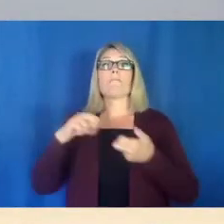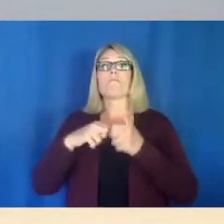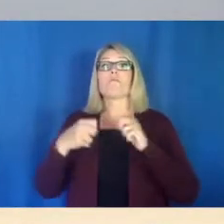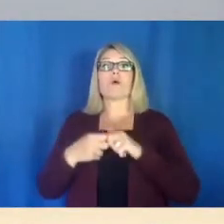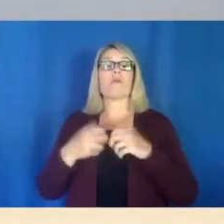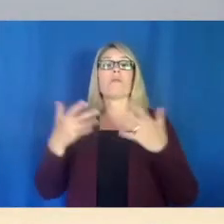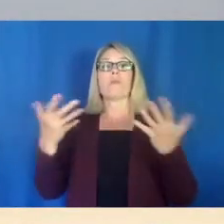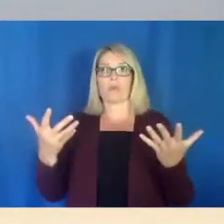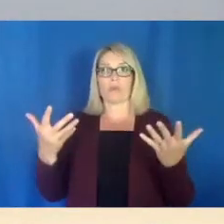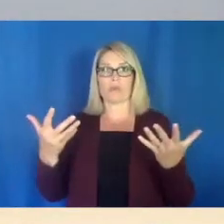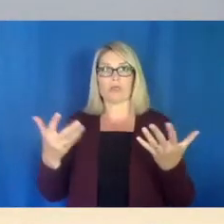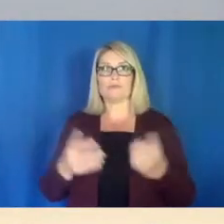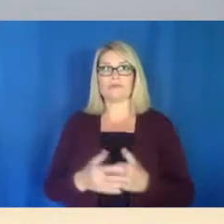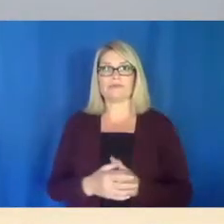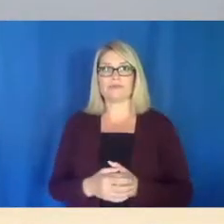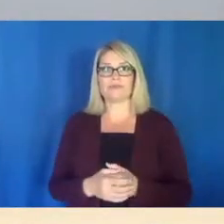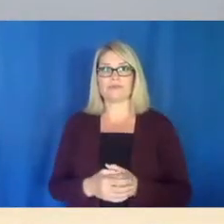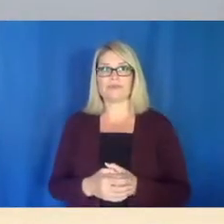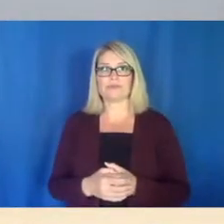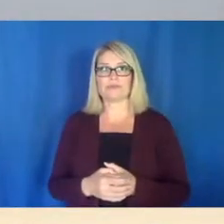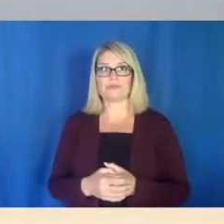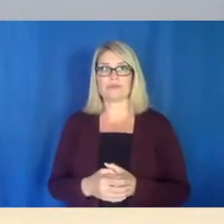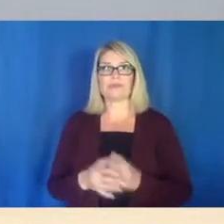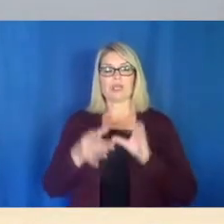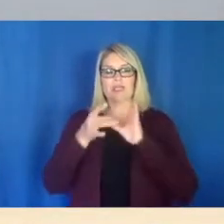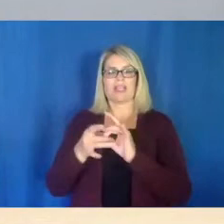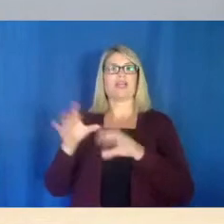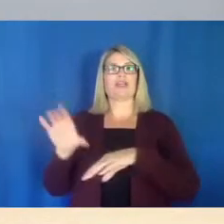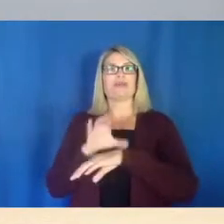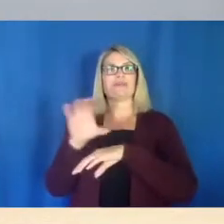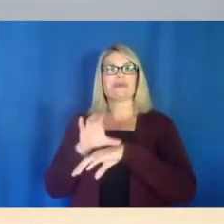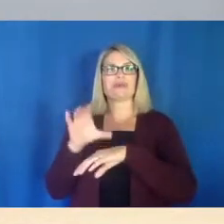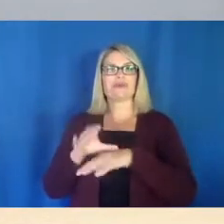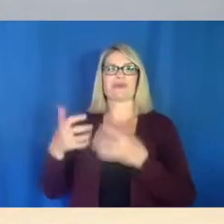connection with the computers and the machines.